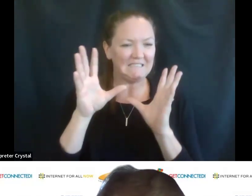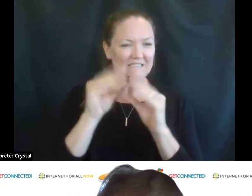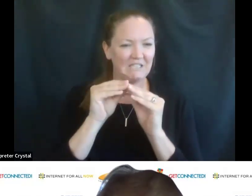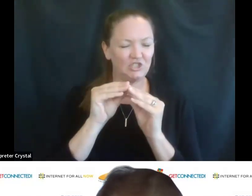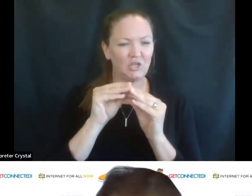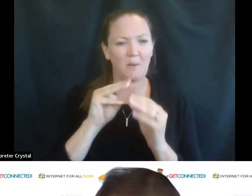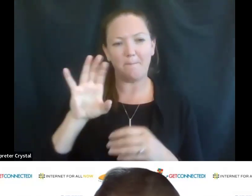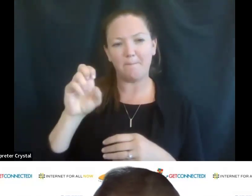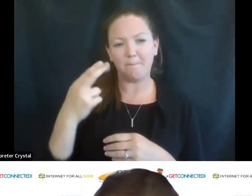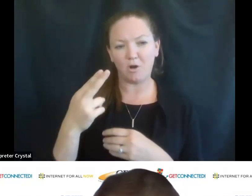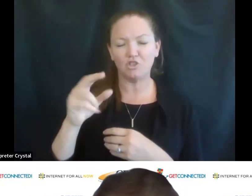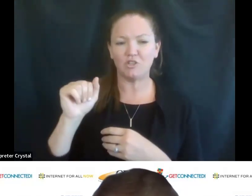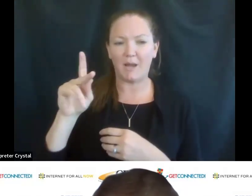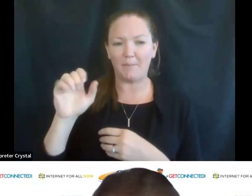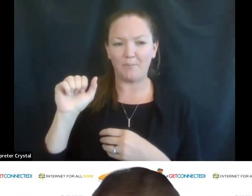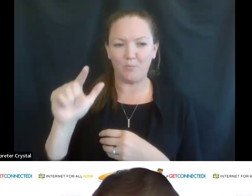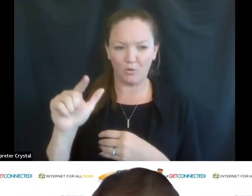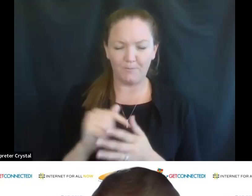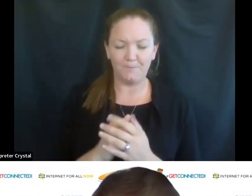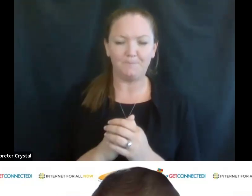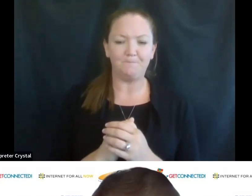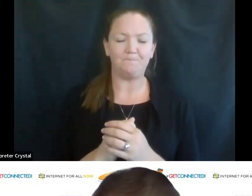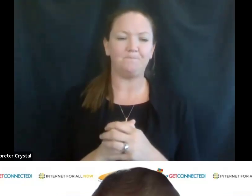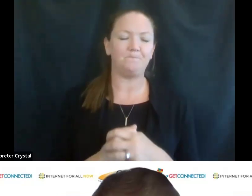and April, that